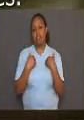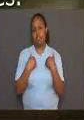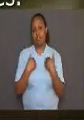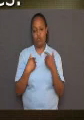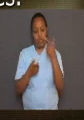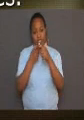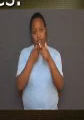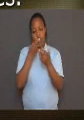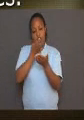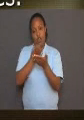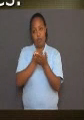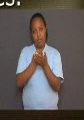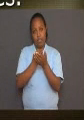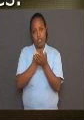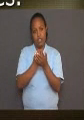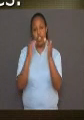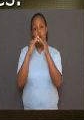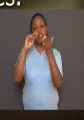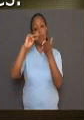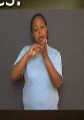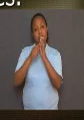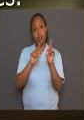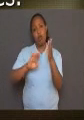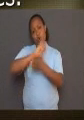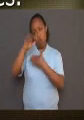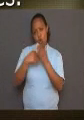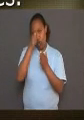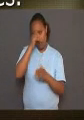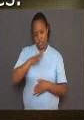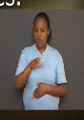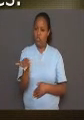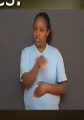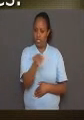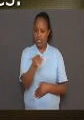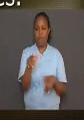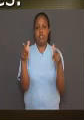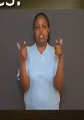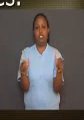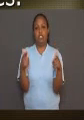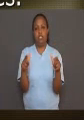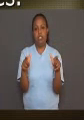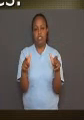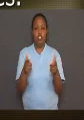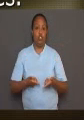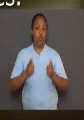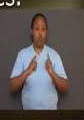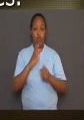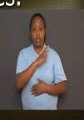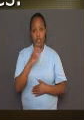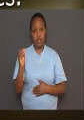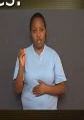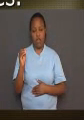Economic equality means that all people share the same opportunities and rights